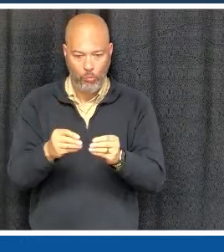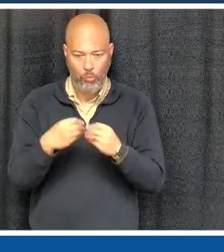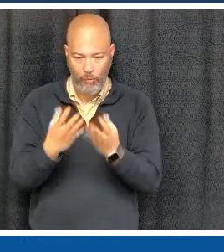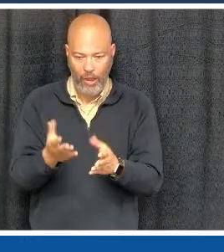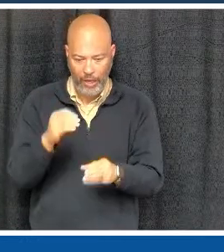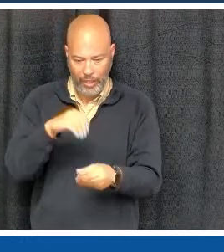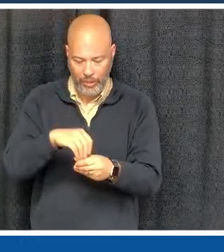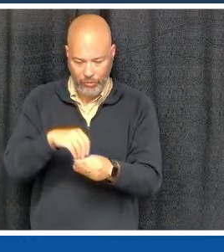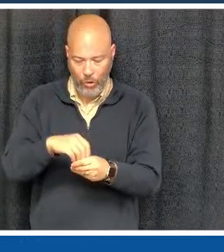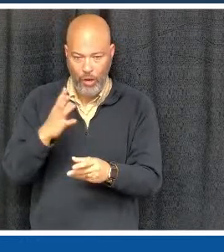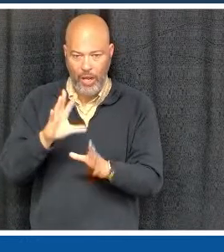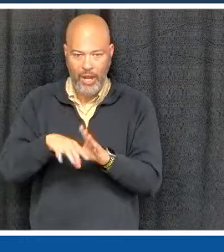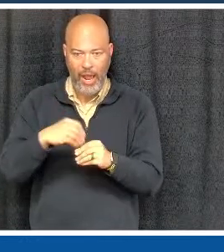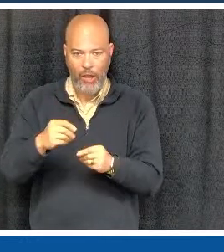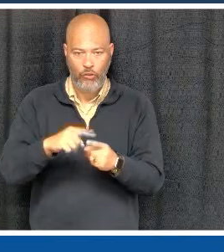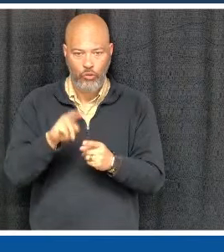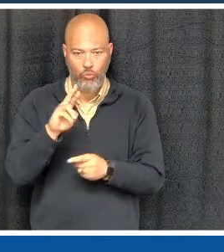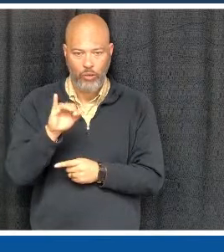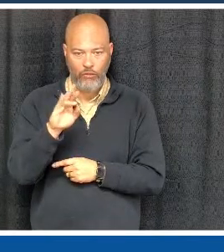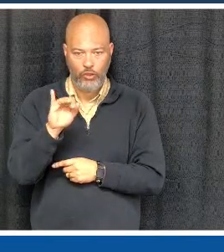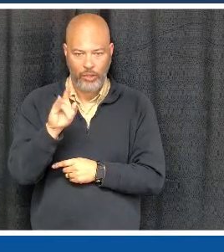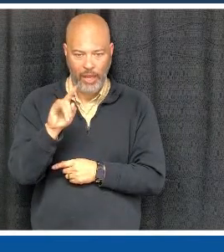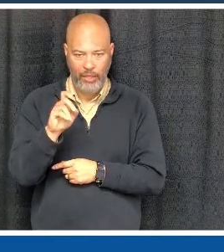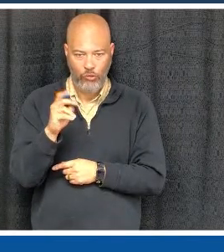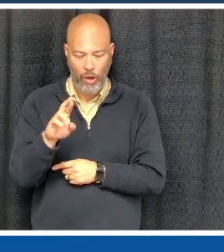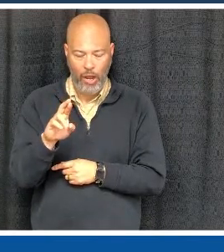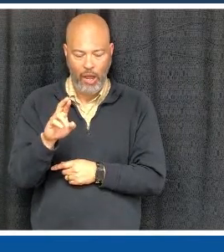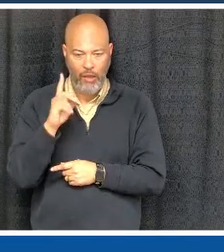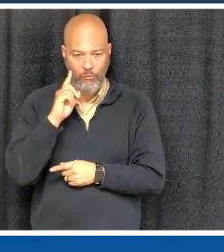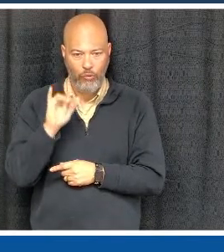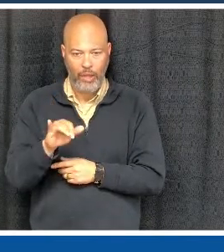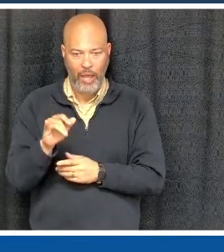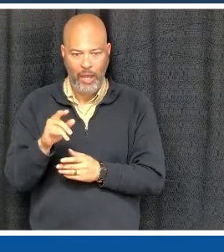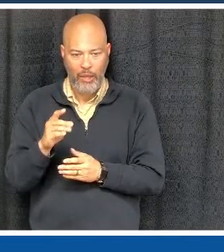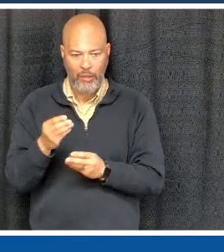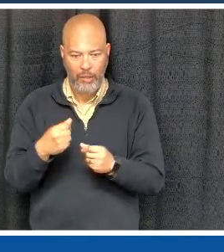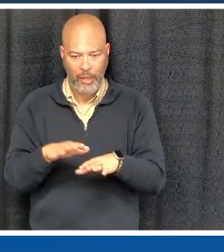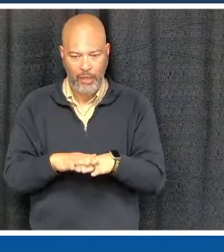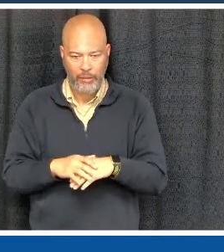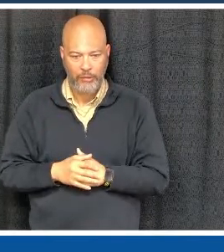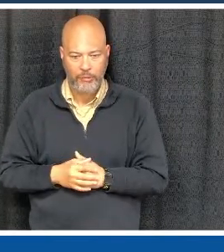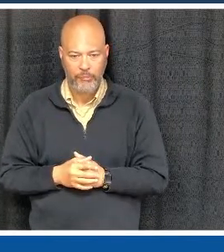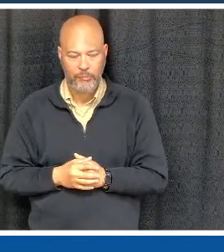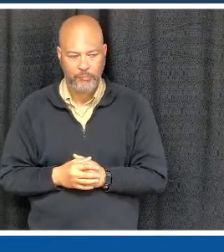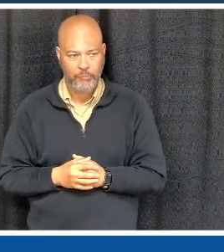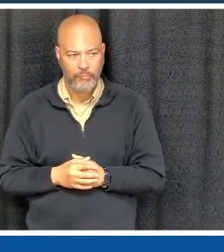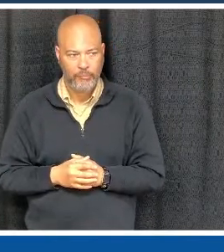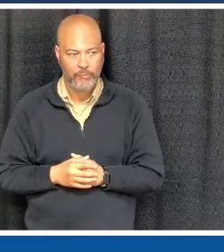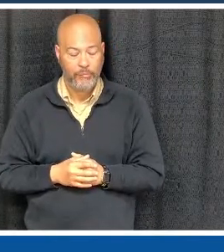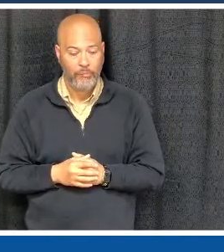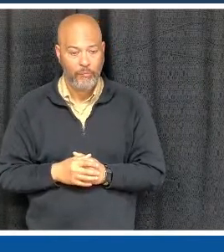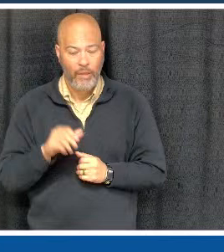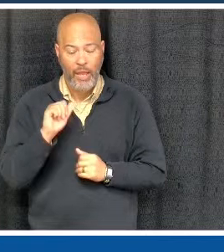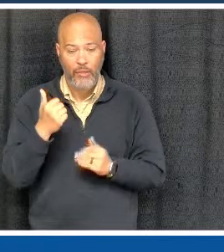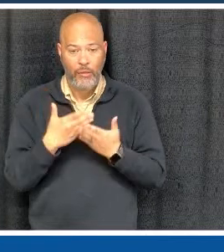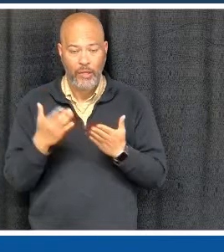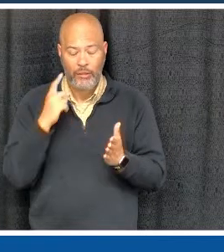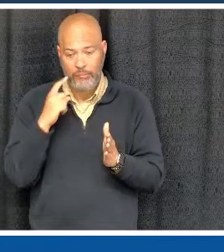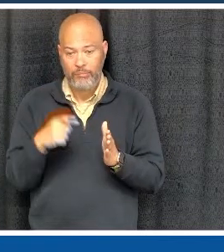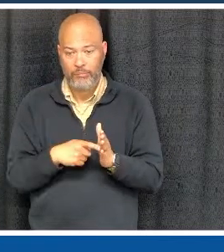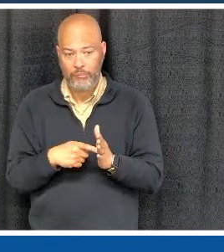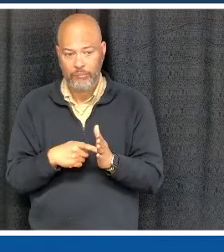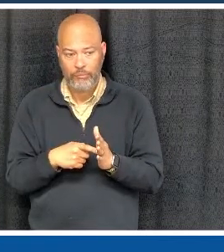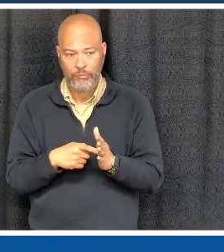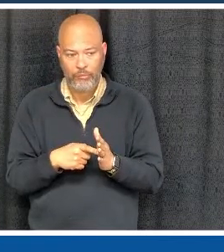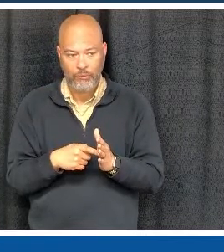going out to Riverside Drive on this parcel. Keith, other thing to note here, this is